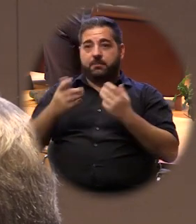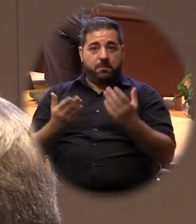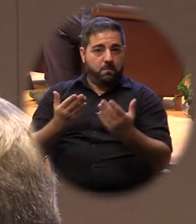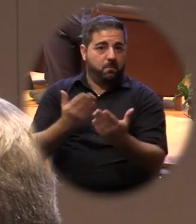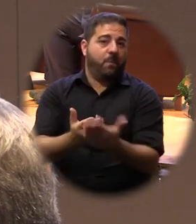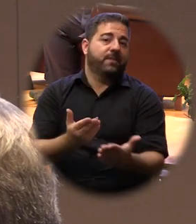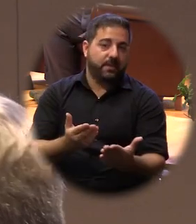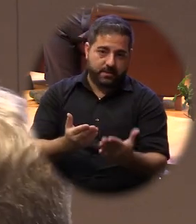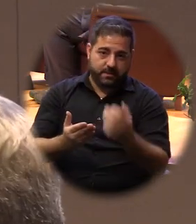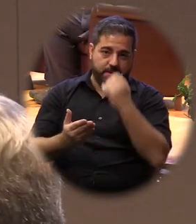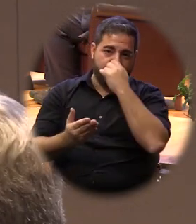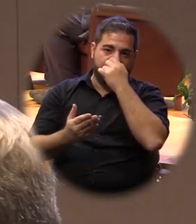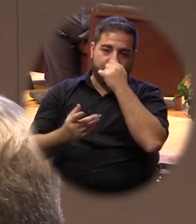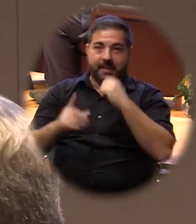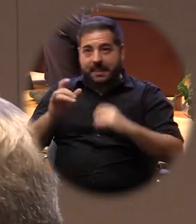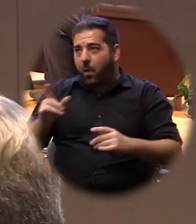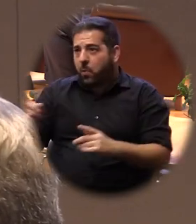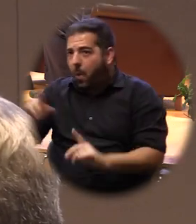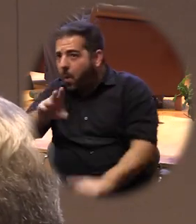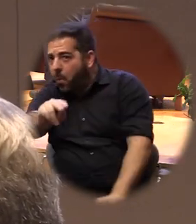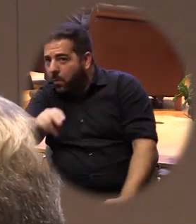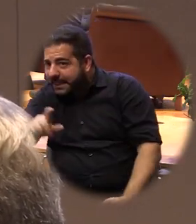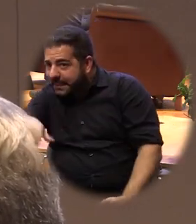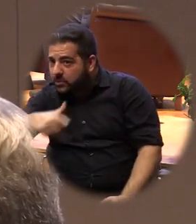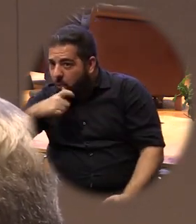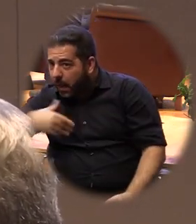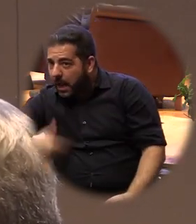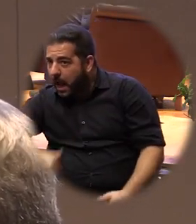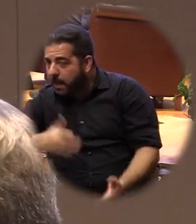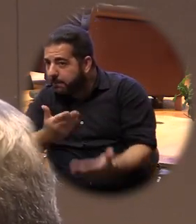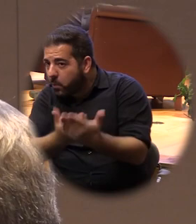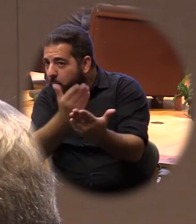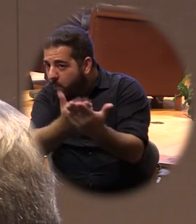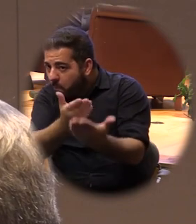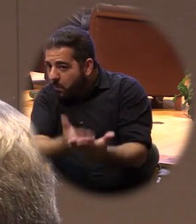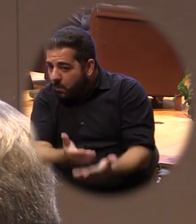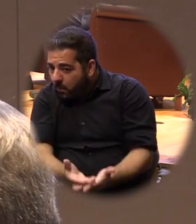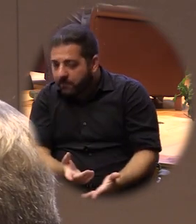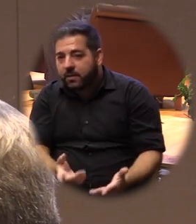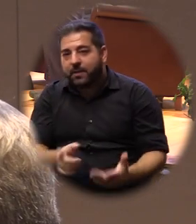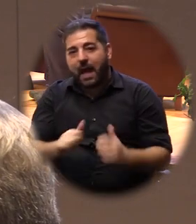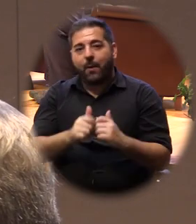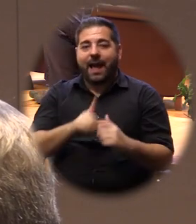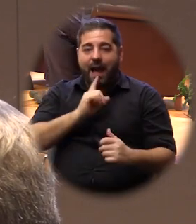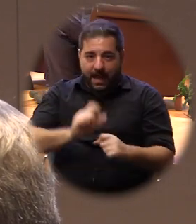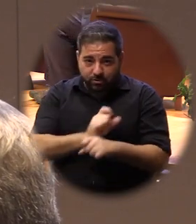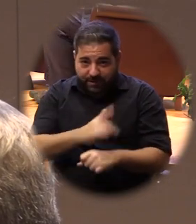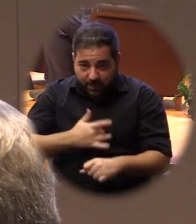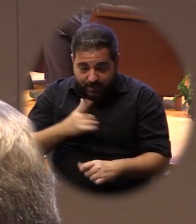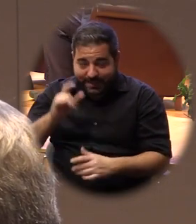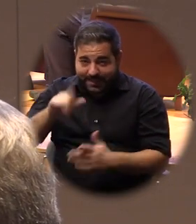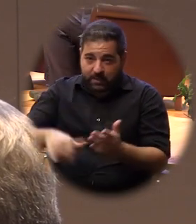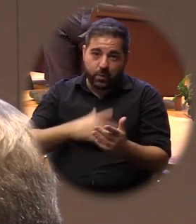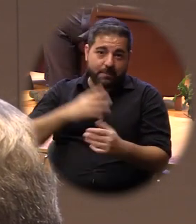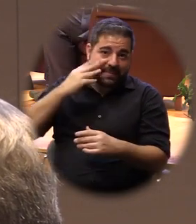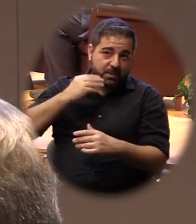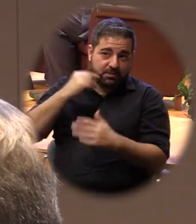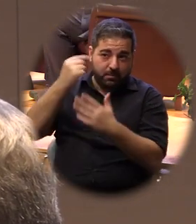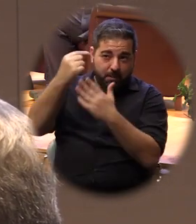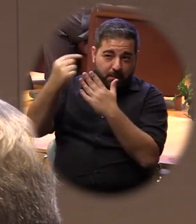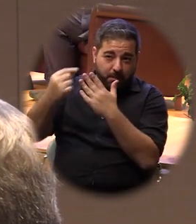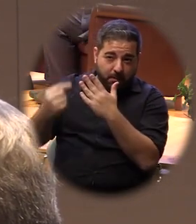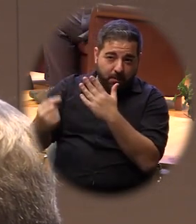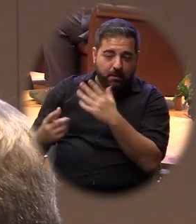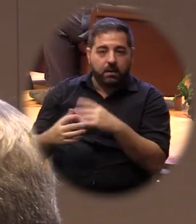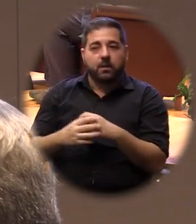proven that this is who I really am, or it has to be proven that this is how I really feel, this is what I'm going through. And some of that has to